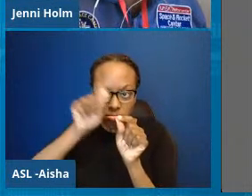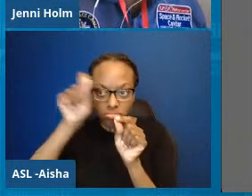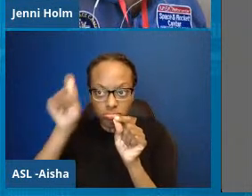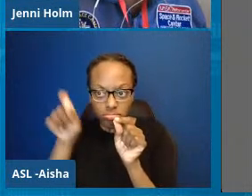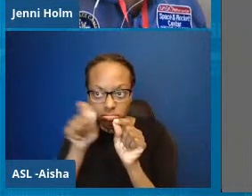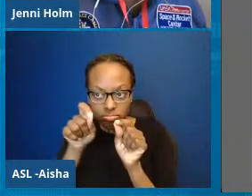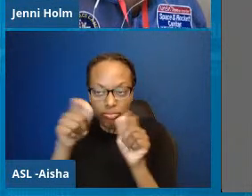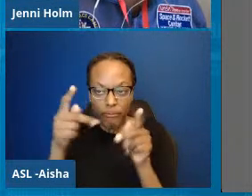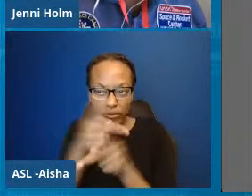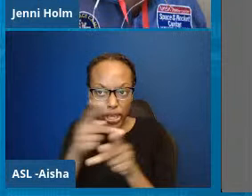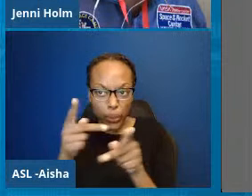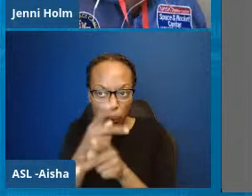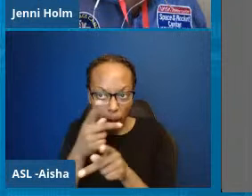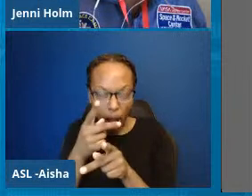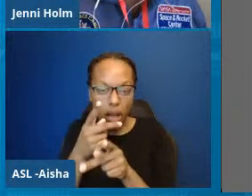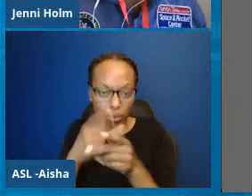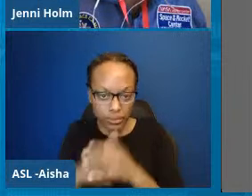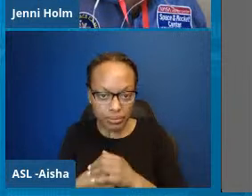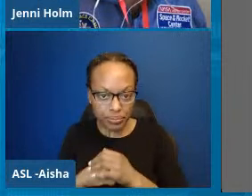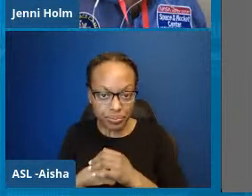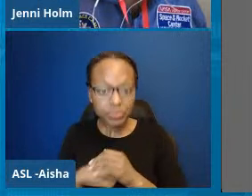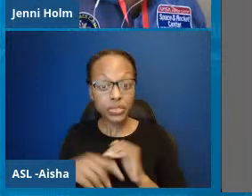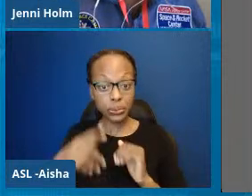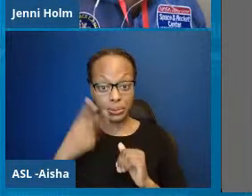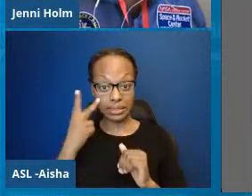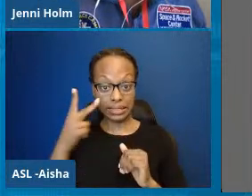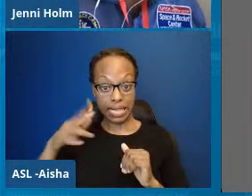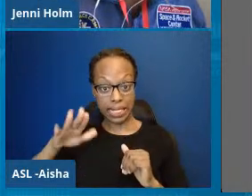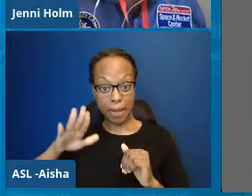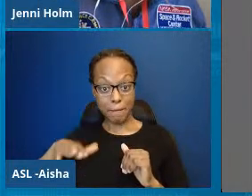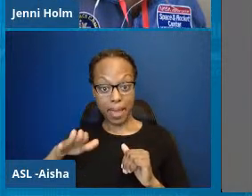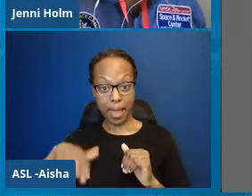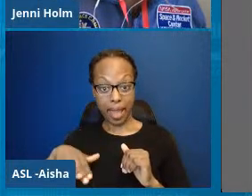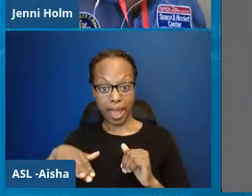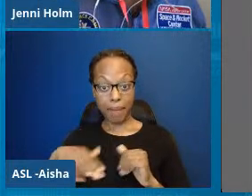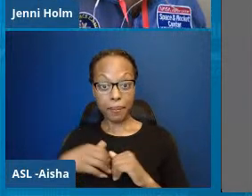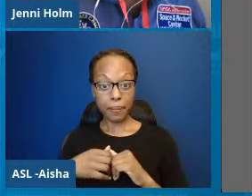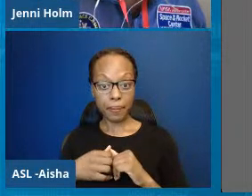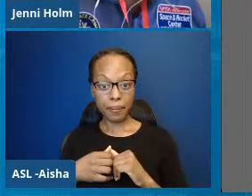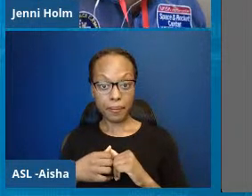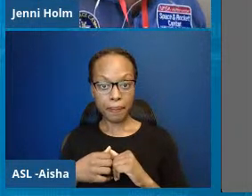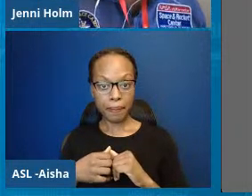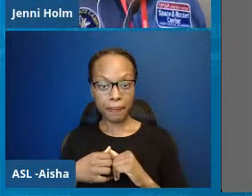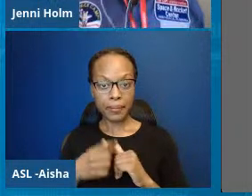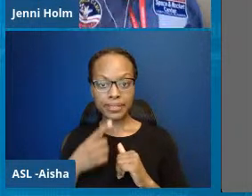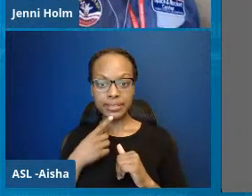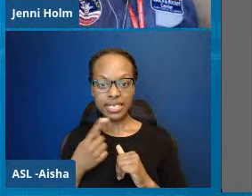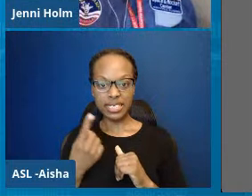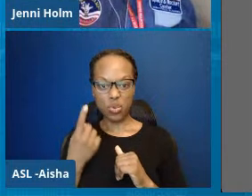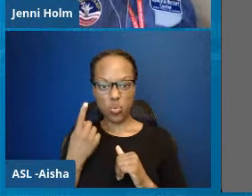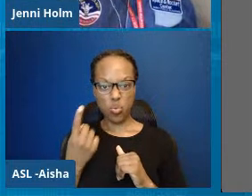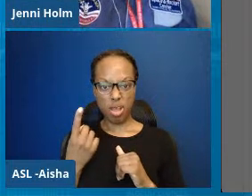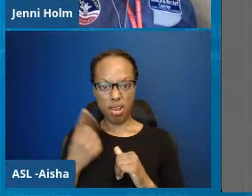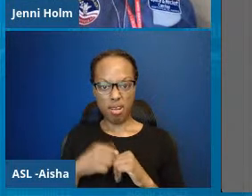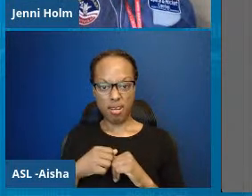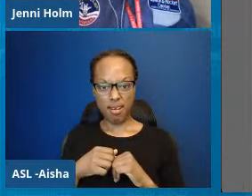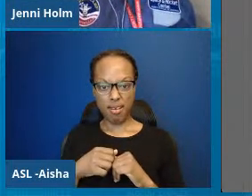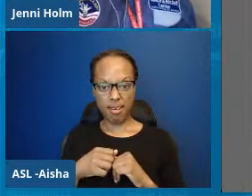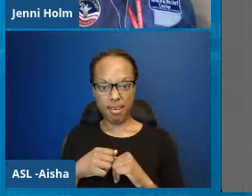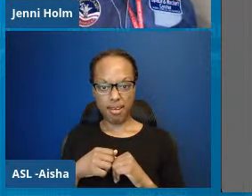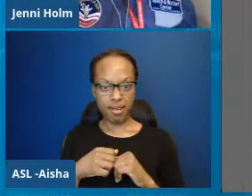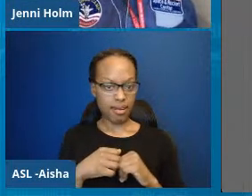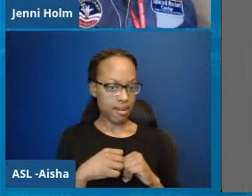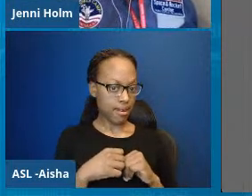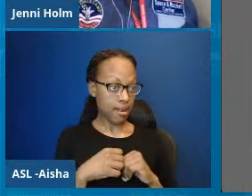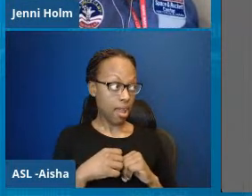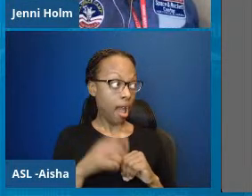blank instructions. Okay. So at the very bottom there, it says 1 is the very bottom one. I'll give you that because it's hard to read. Okay, I've got the letter.